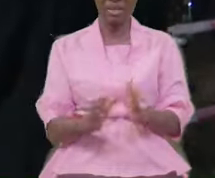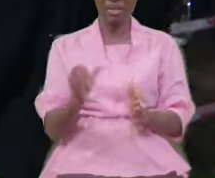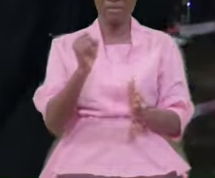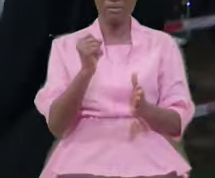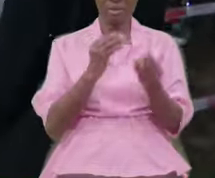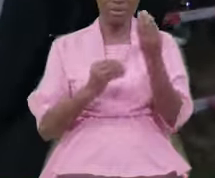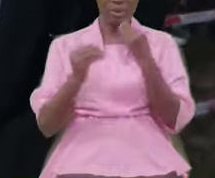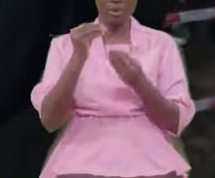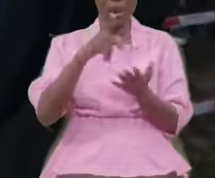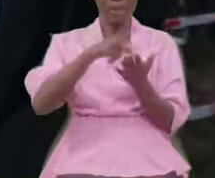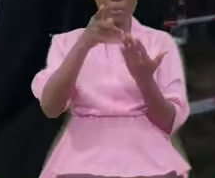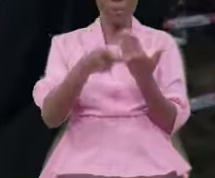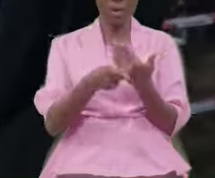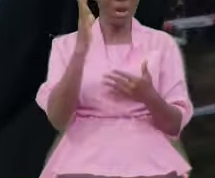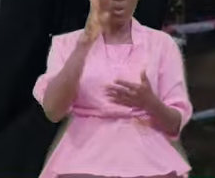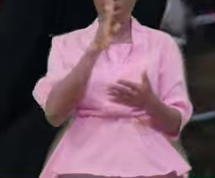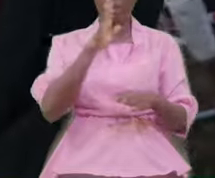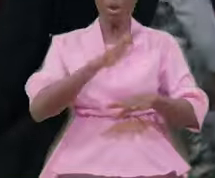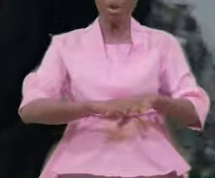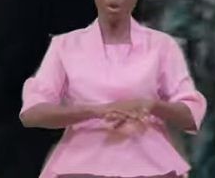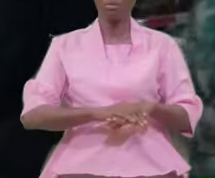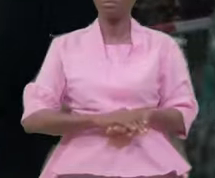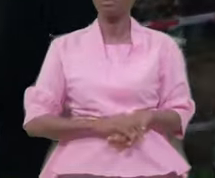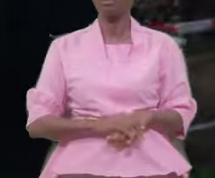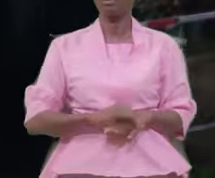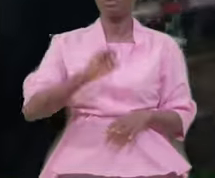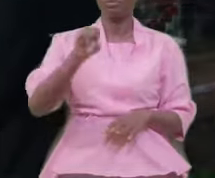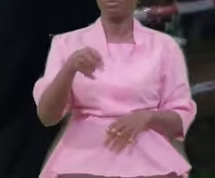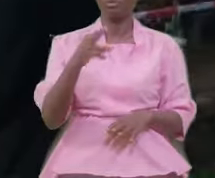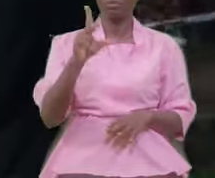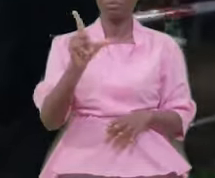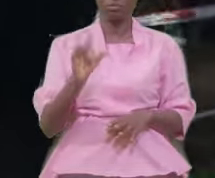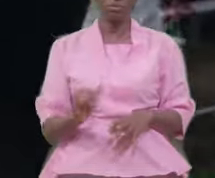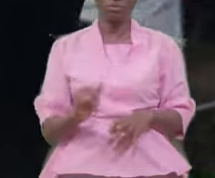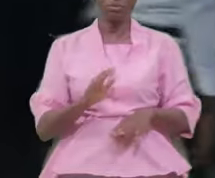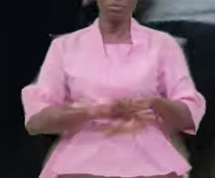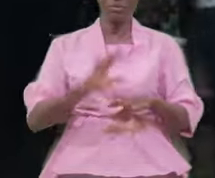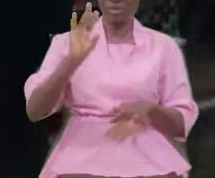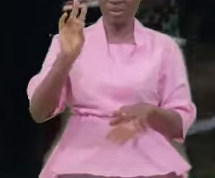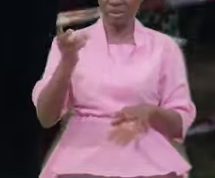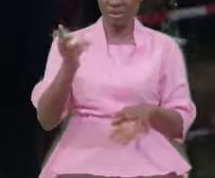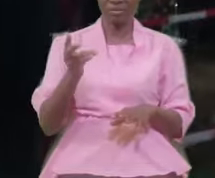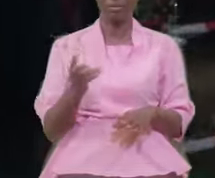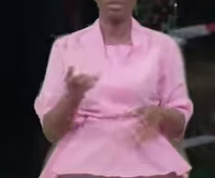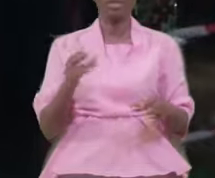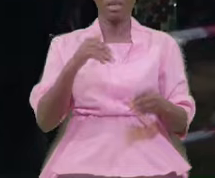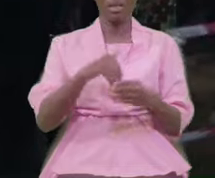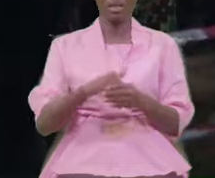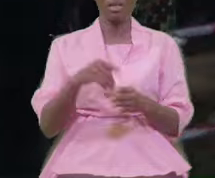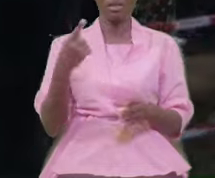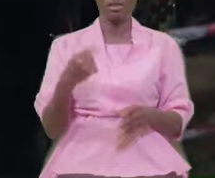7 at inside the hall just the right side here right here The